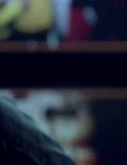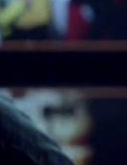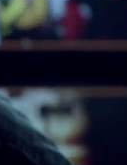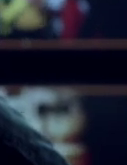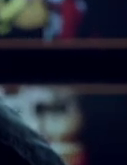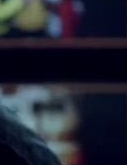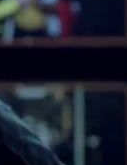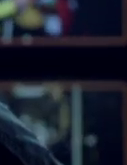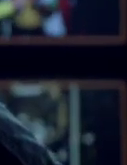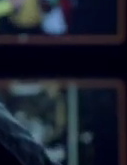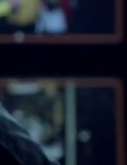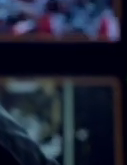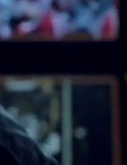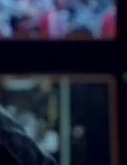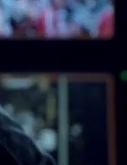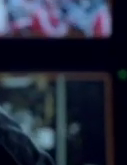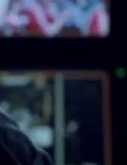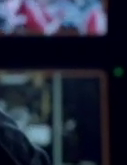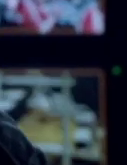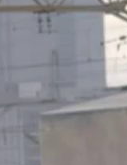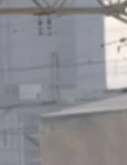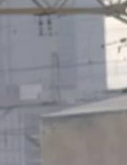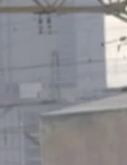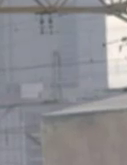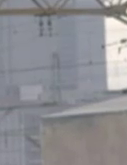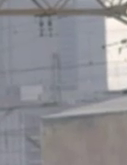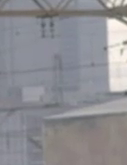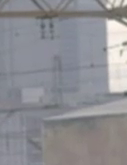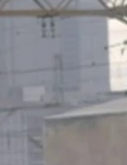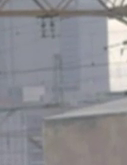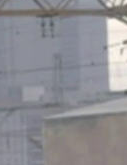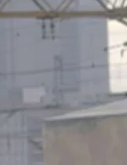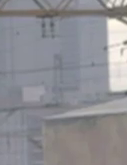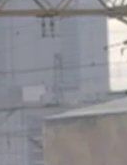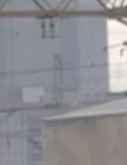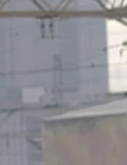calling. We do this and more because you do your part.